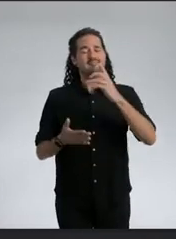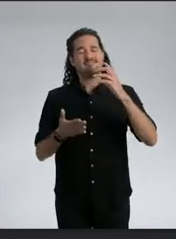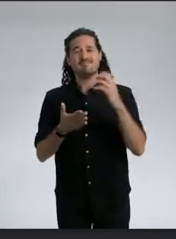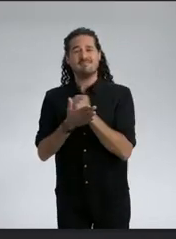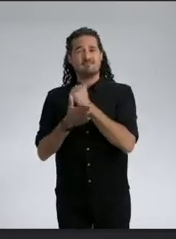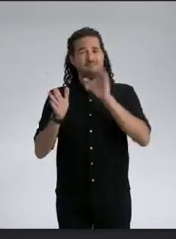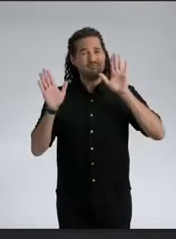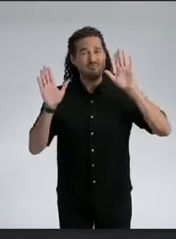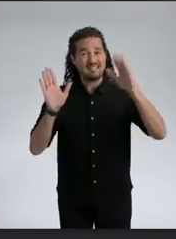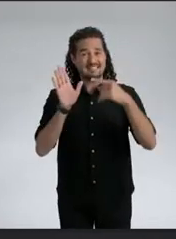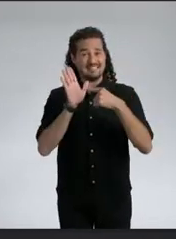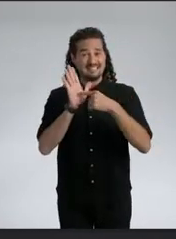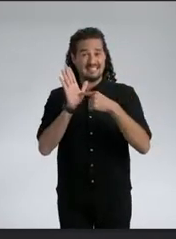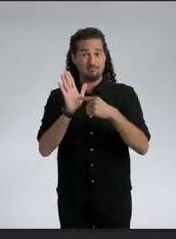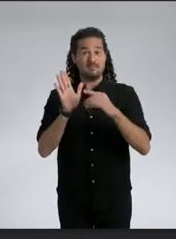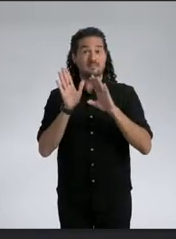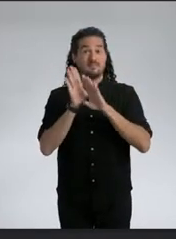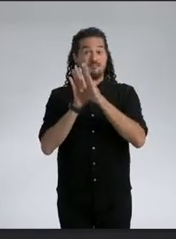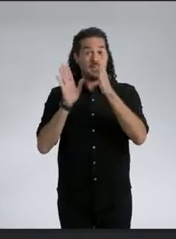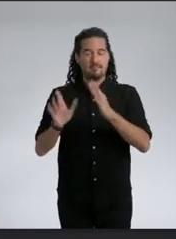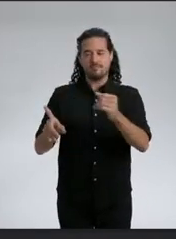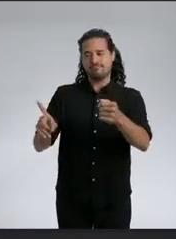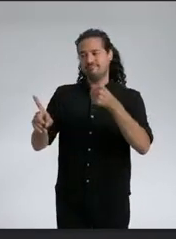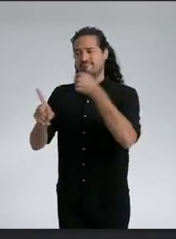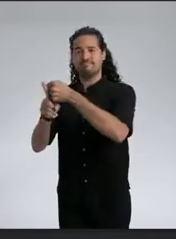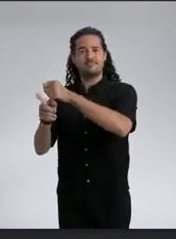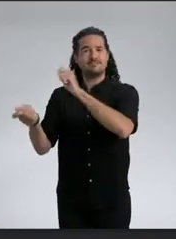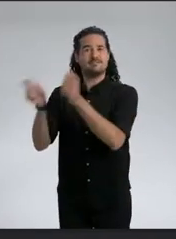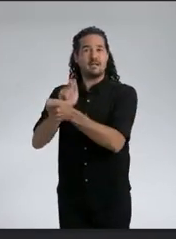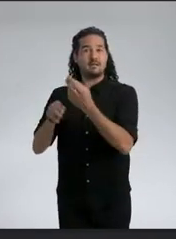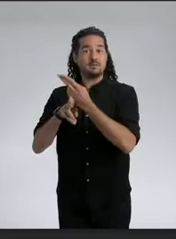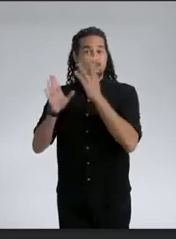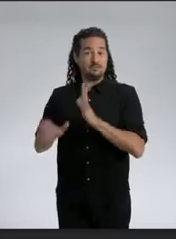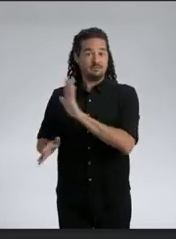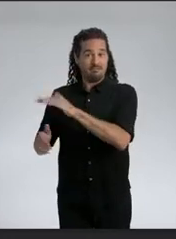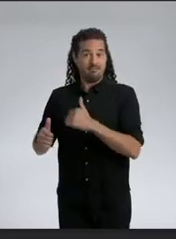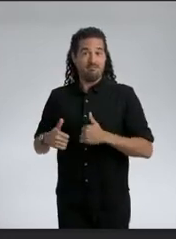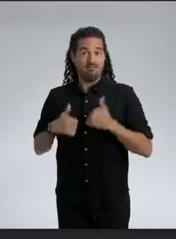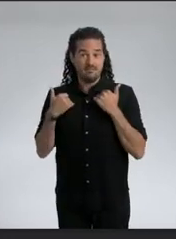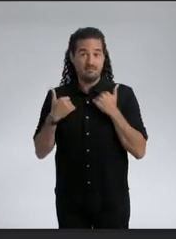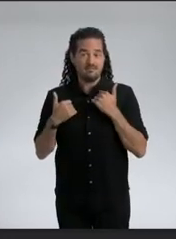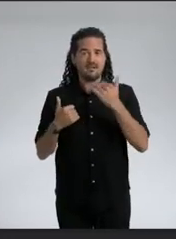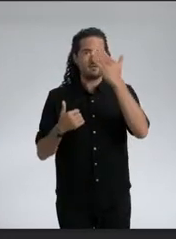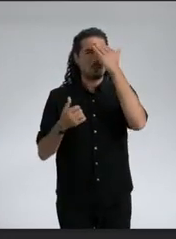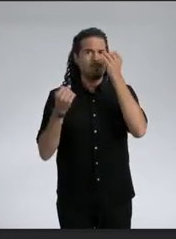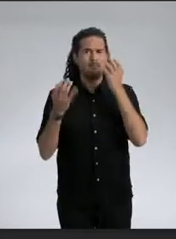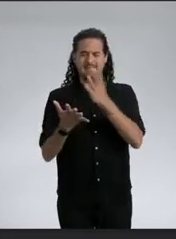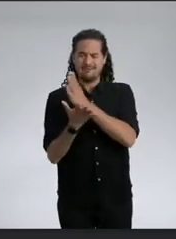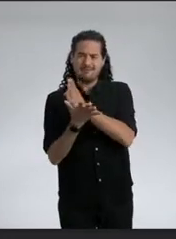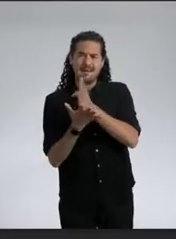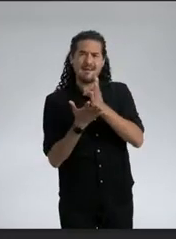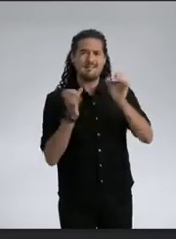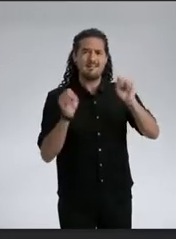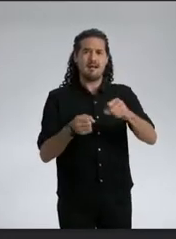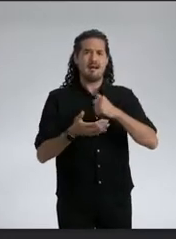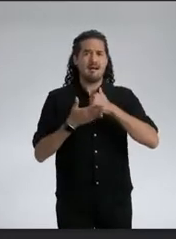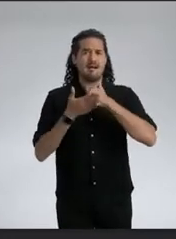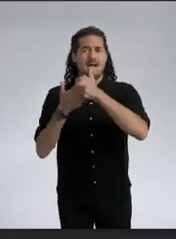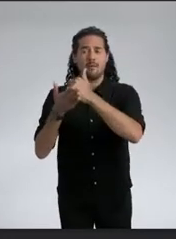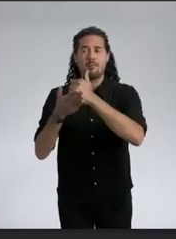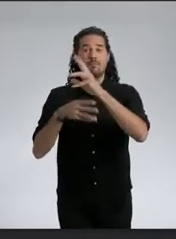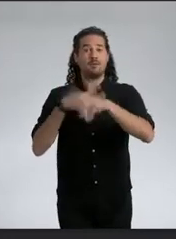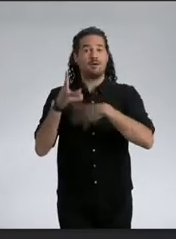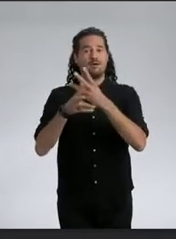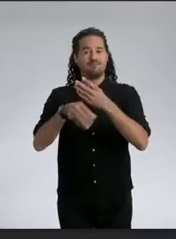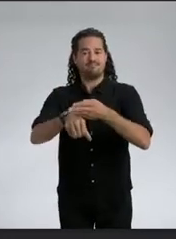difference, and we know there's much more we can do to help you make the world better, faster. So this year,